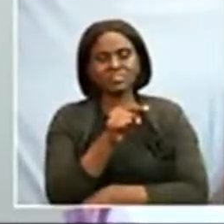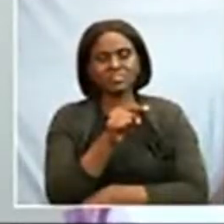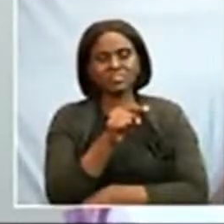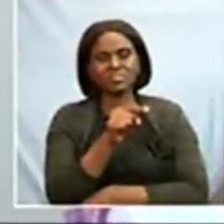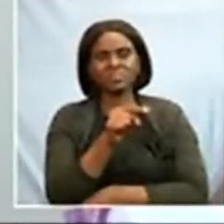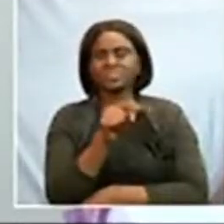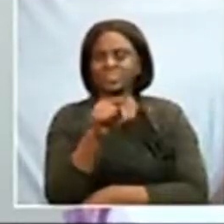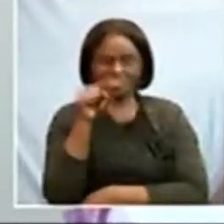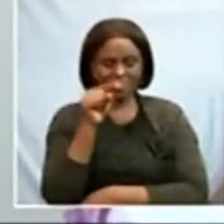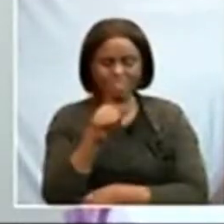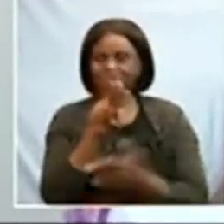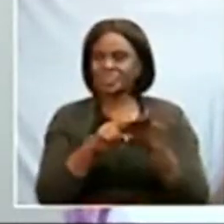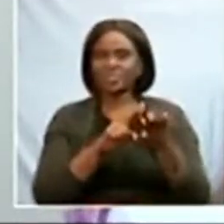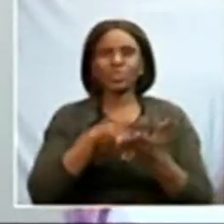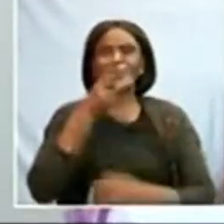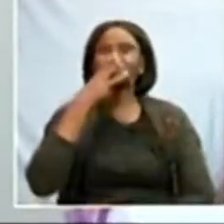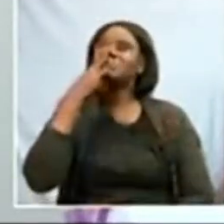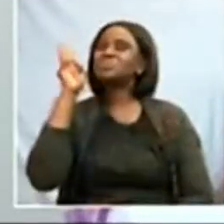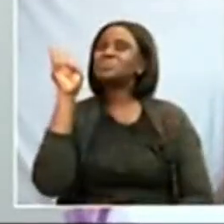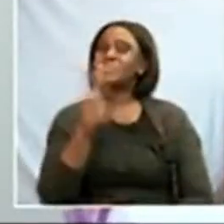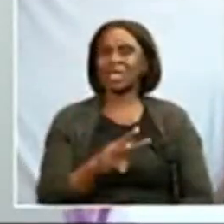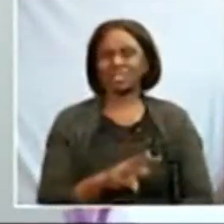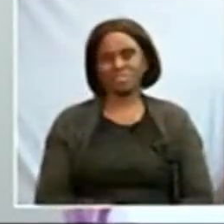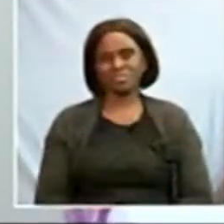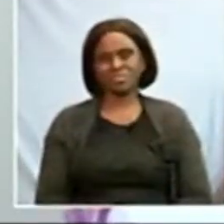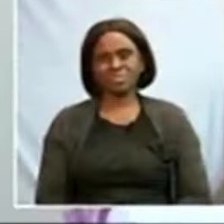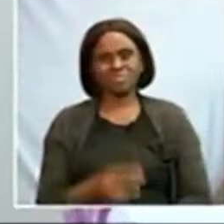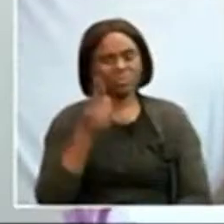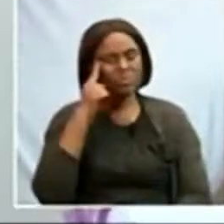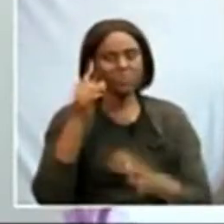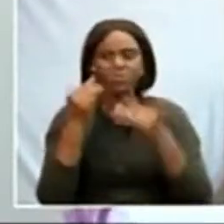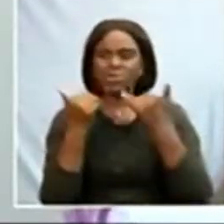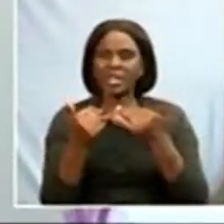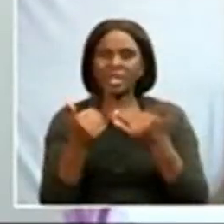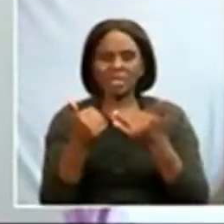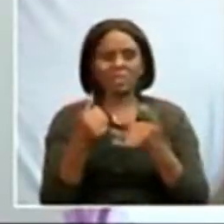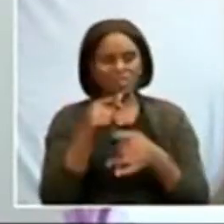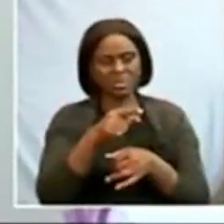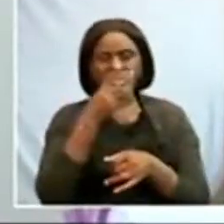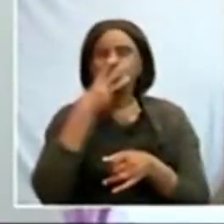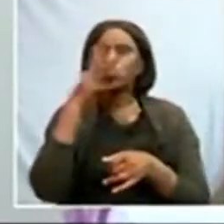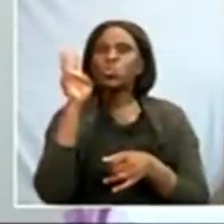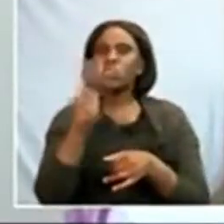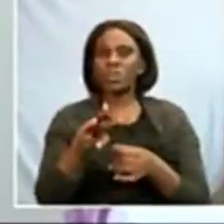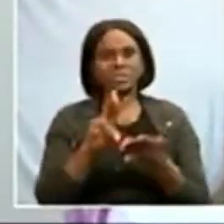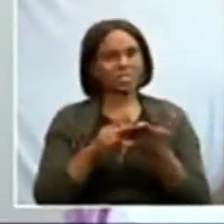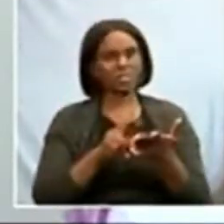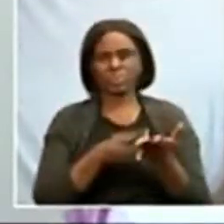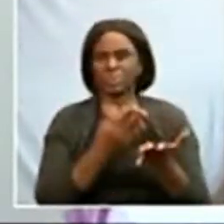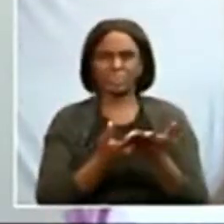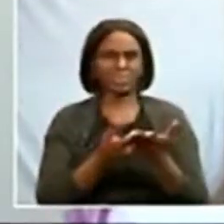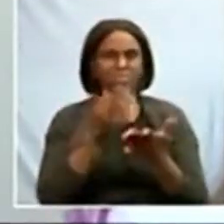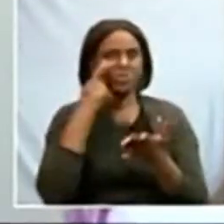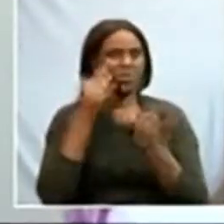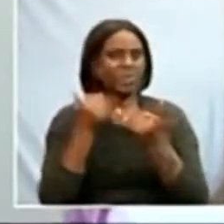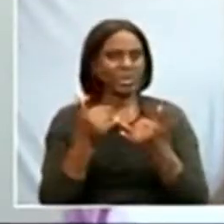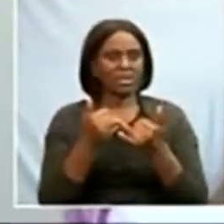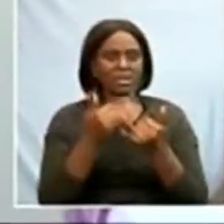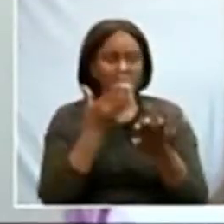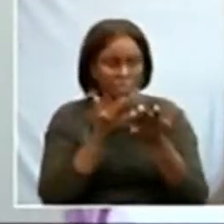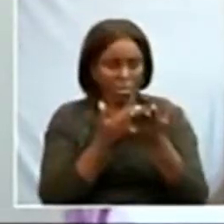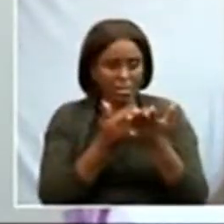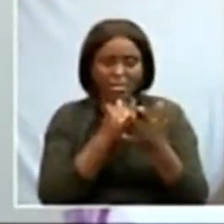one of the worst reports. For now, I think this is the worst report.